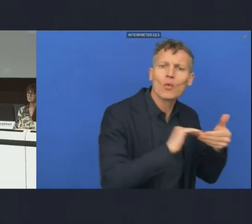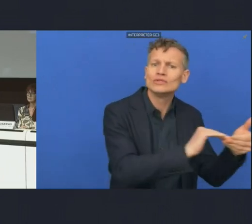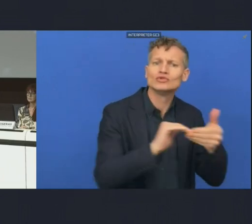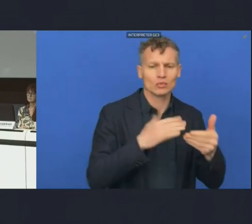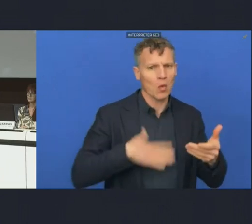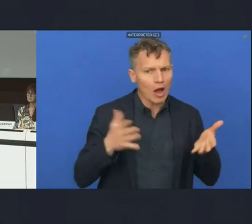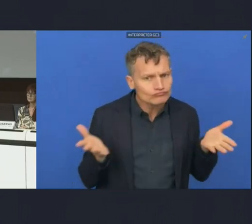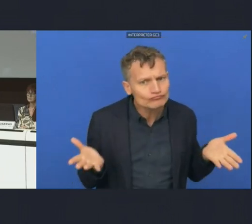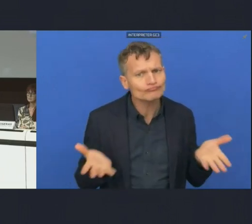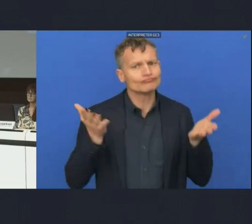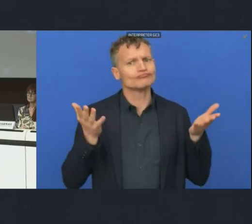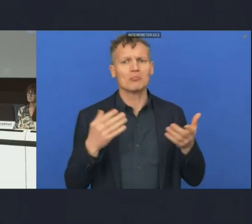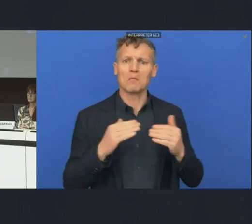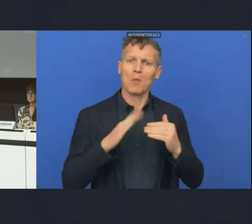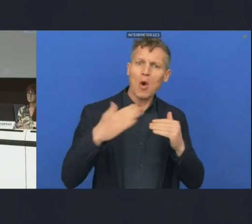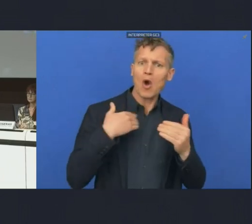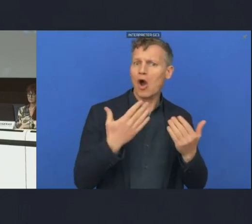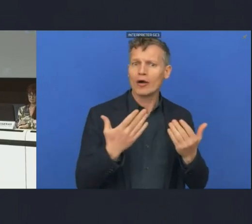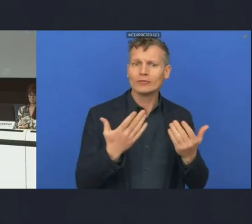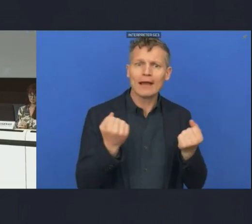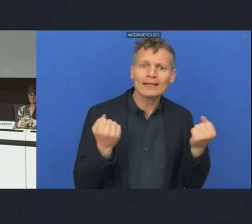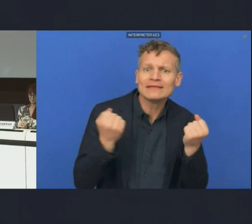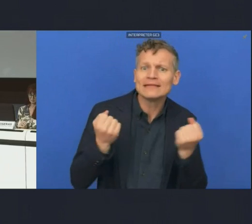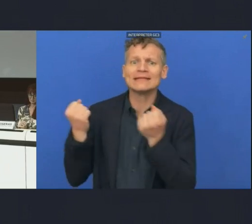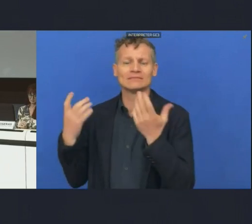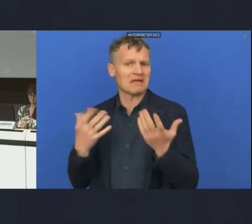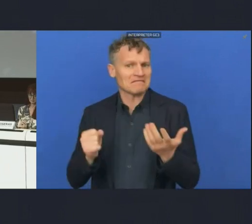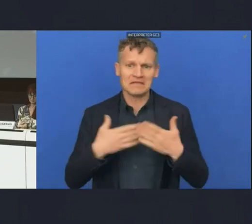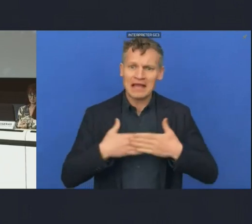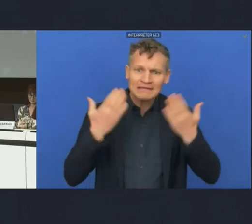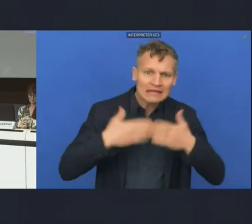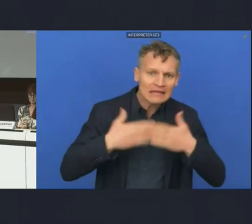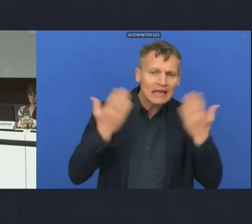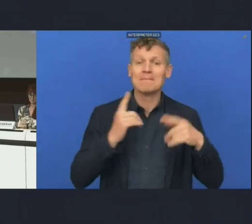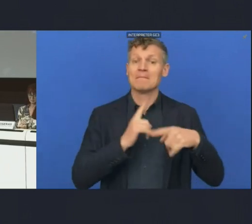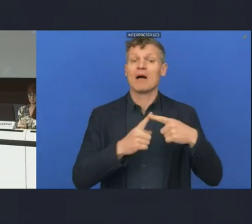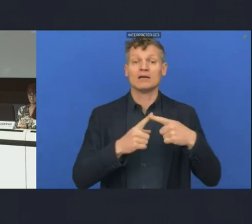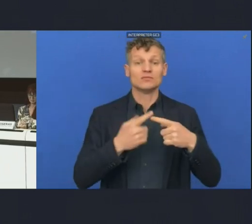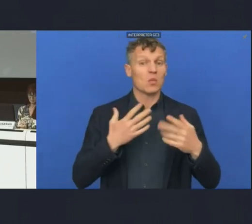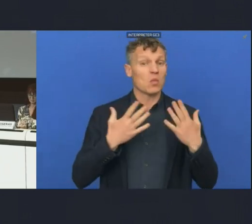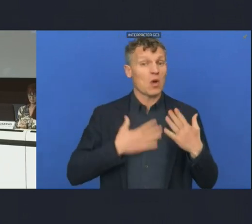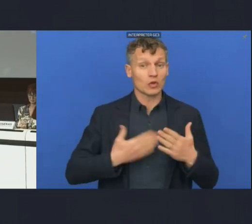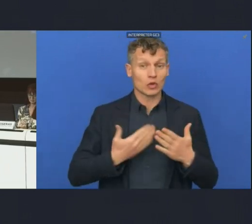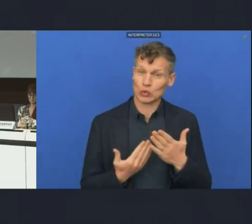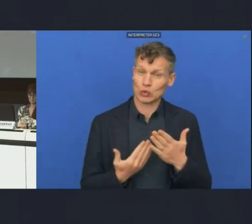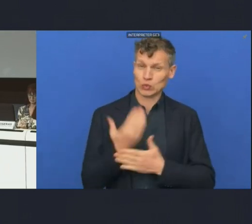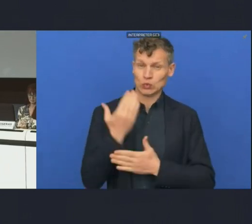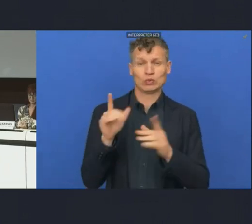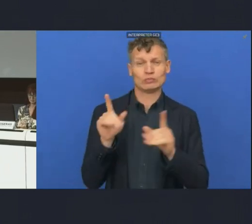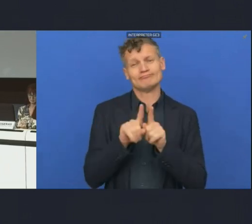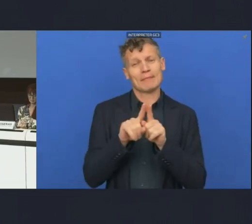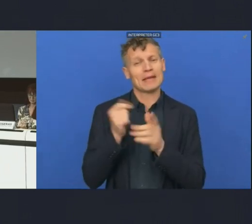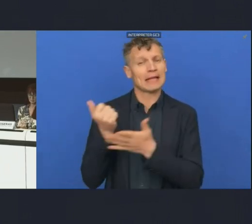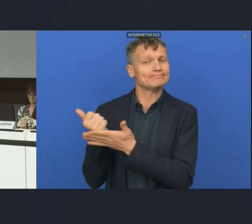work sport clubs do every day, but we have also tried to create some new forms of special assistance to support